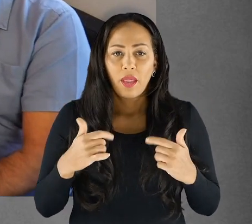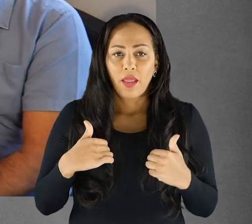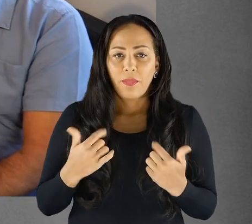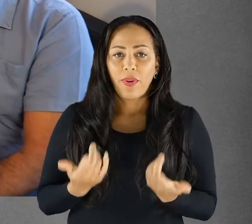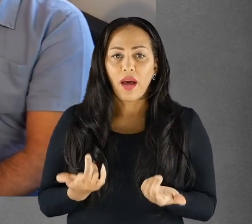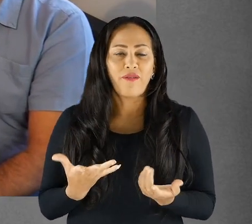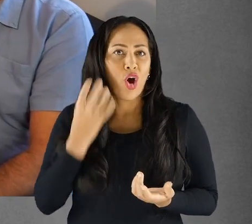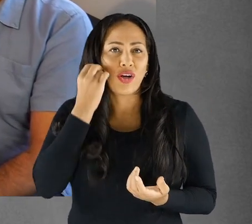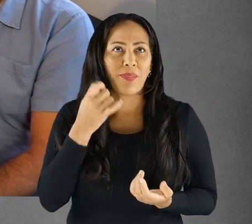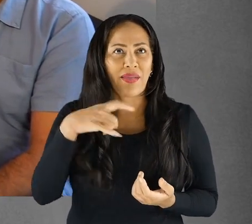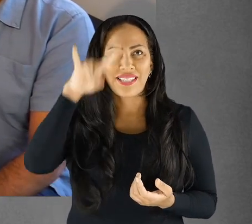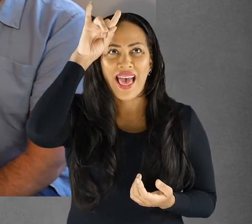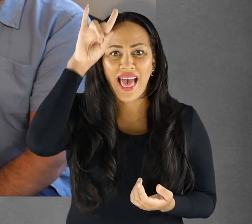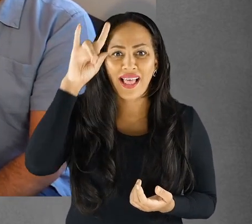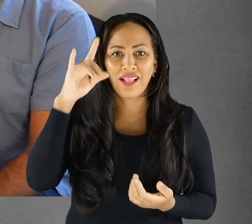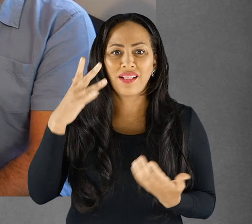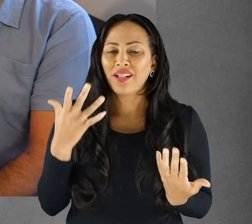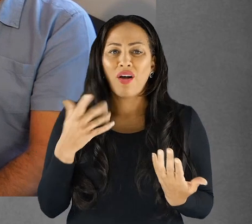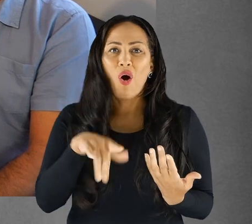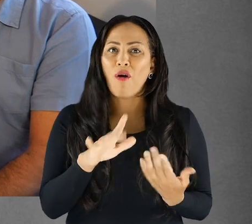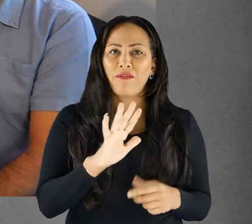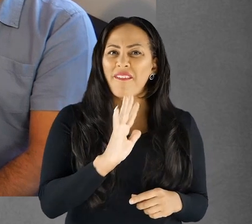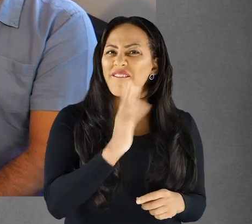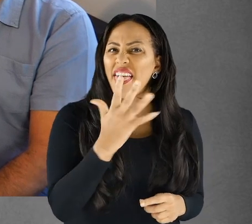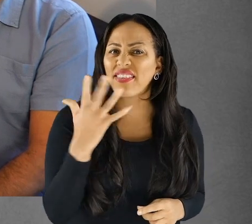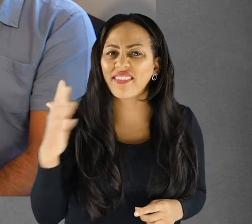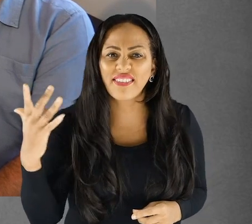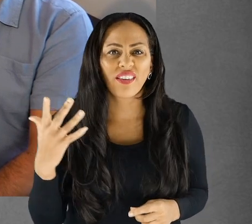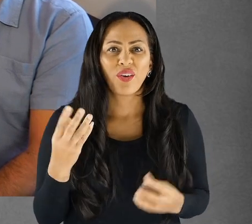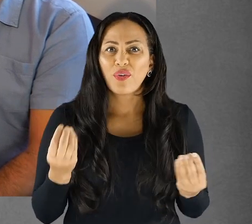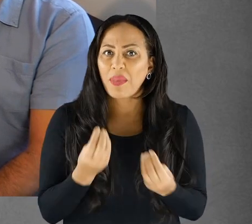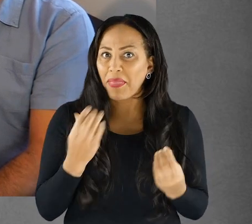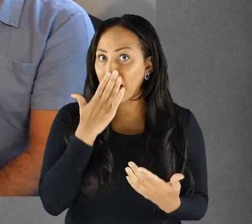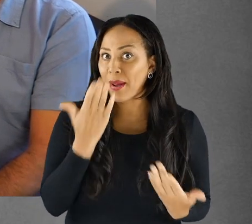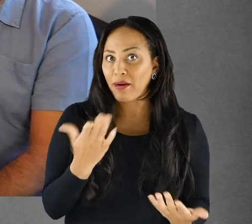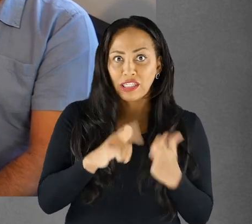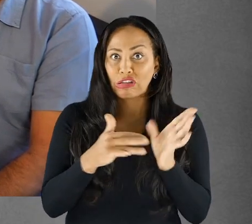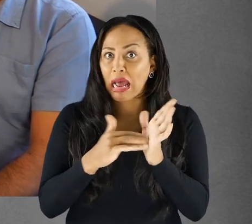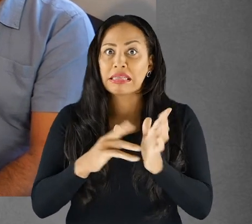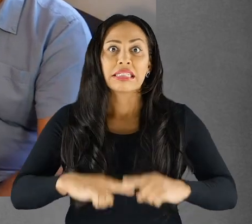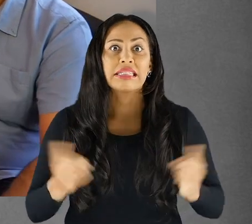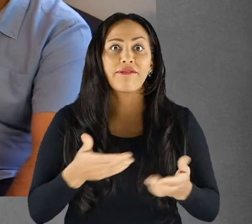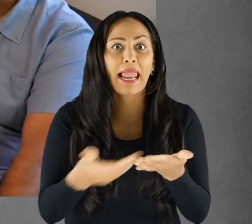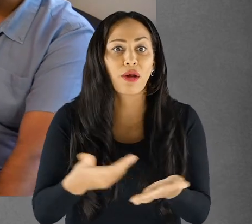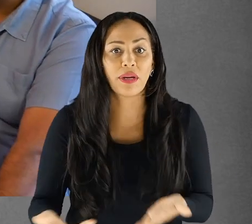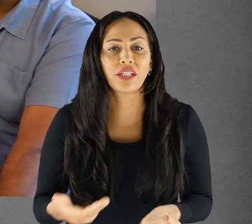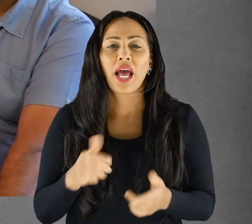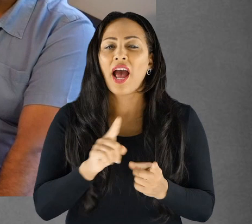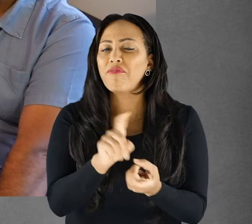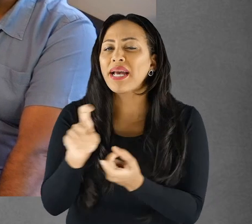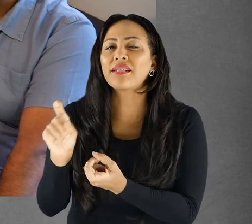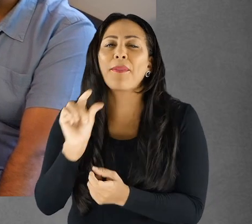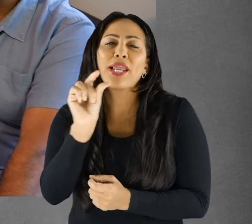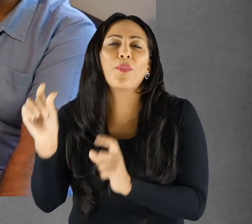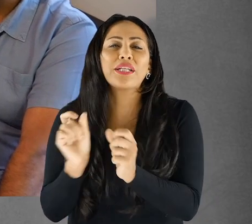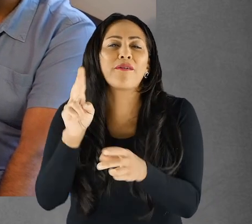those extensions. And I've heard a hell of, there's this circle of fifths apparently. It's just another dimension. Jazz is another language, which